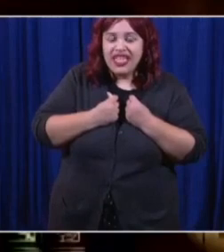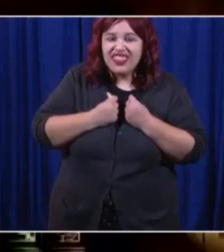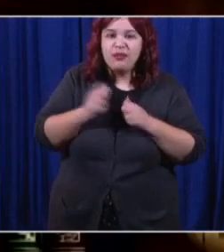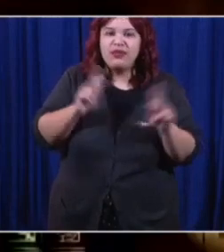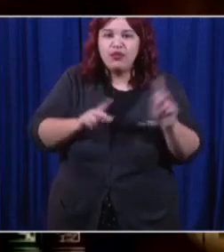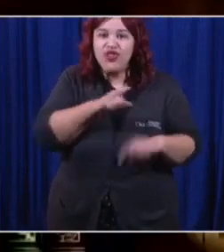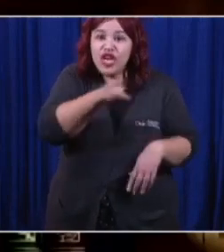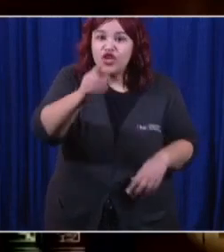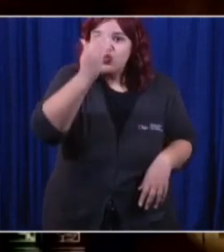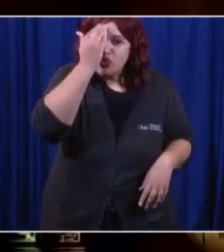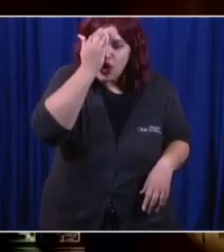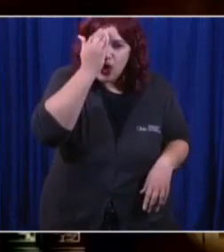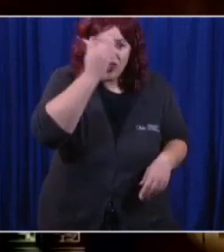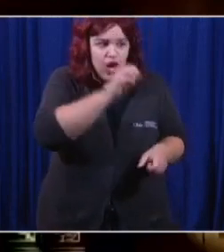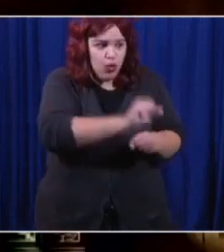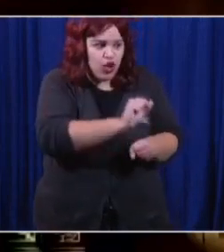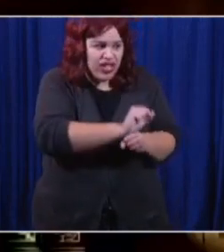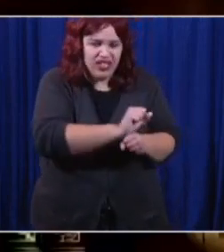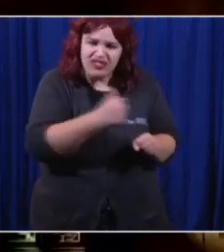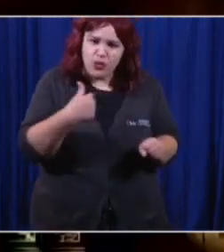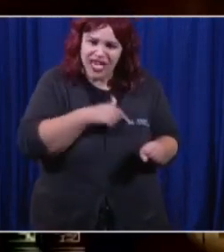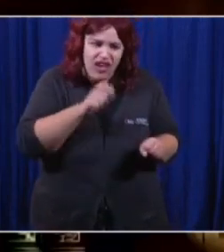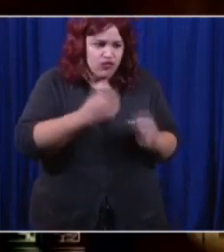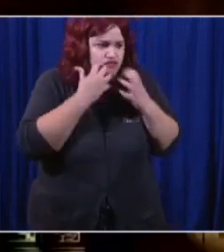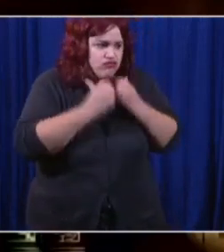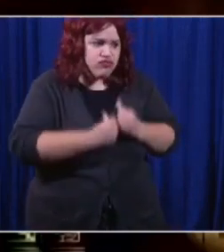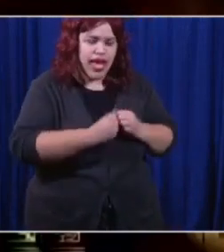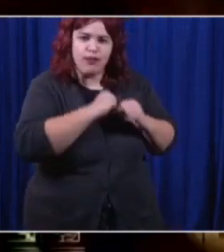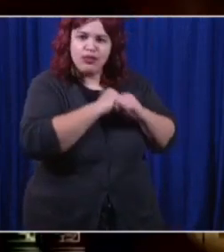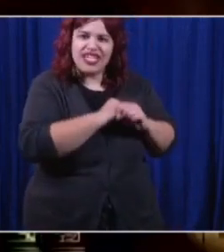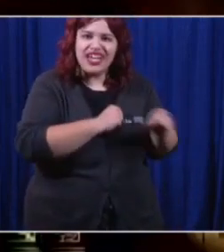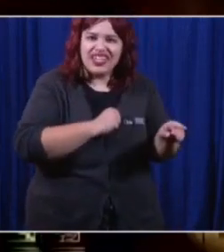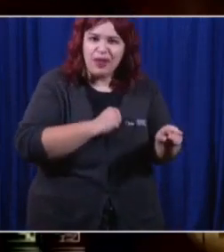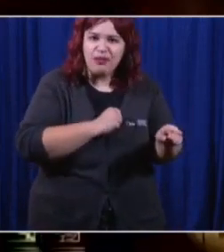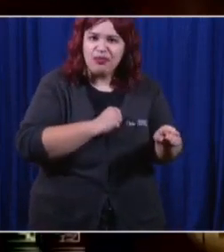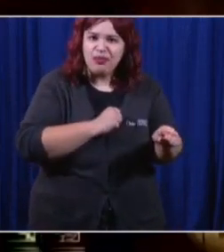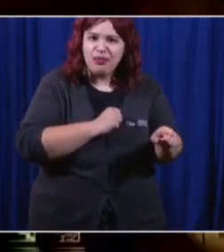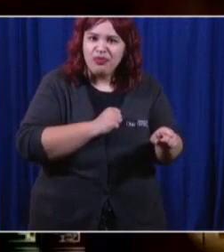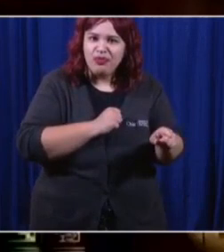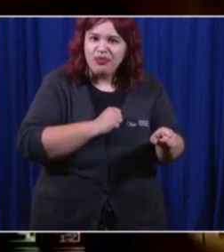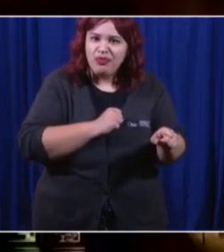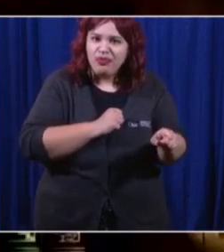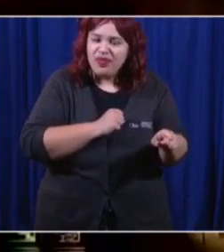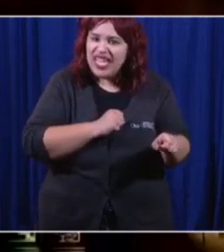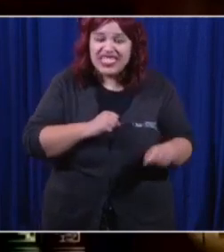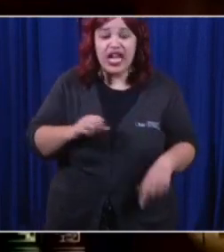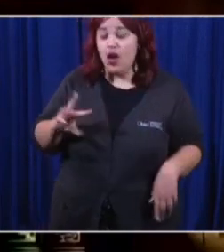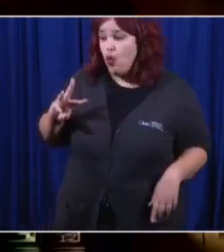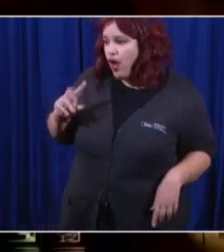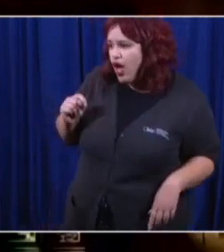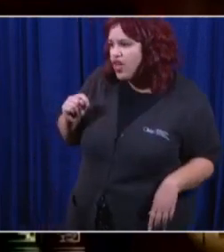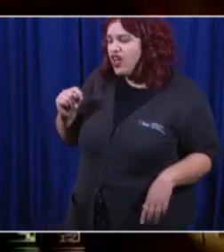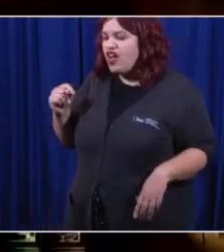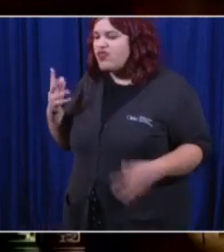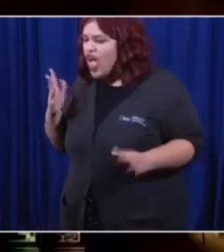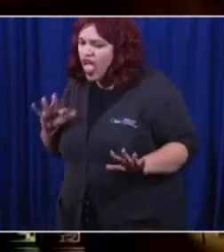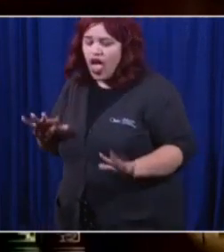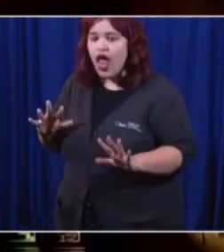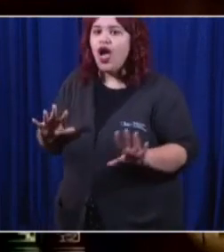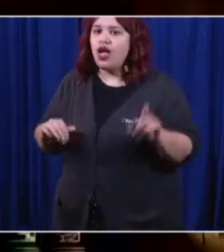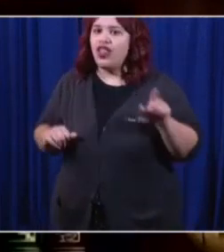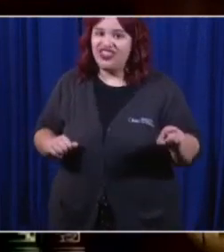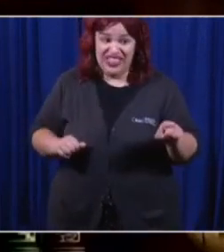And hopefully we still live in a state where the why matters. I know it's mattered immensely here at Ohio State is we